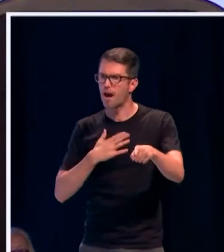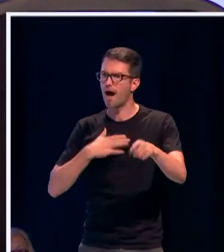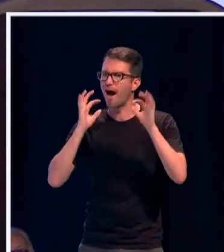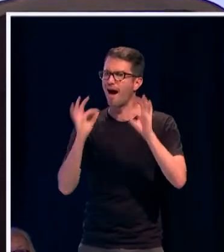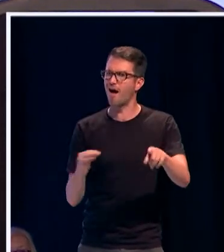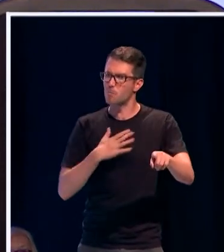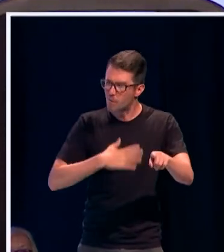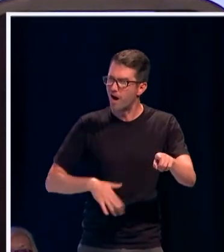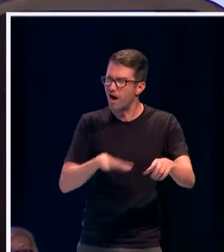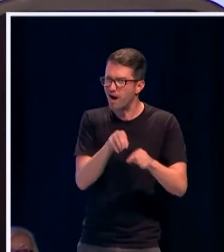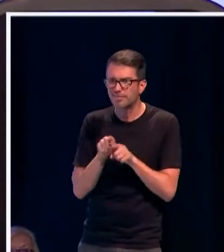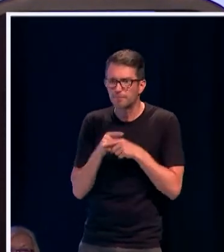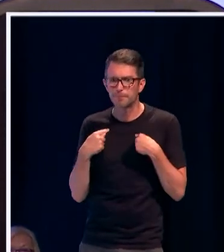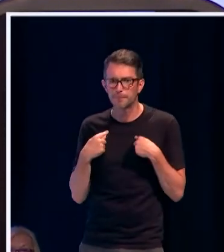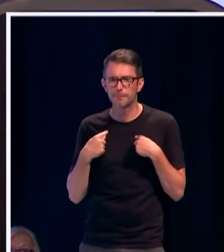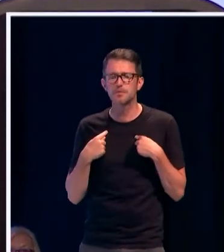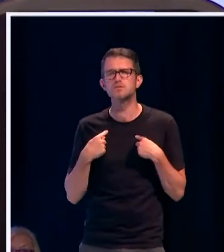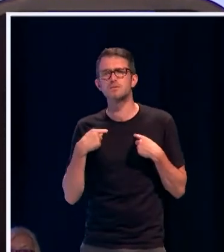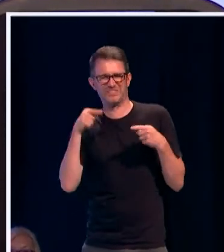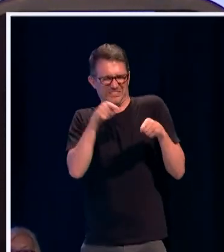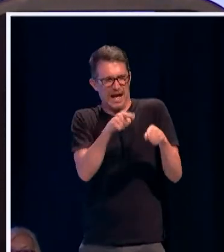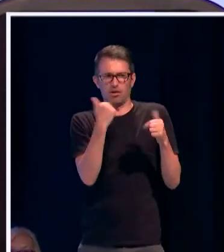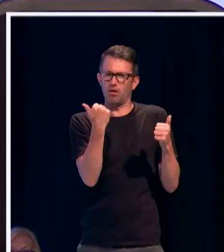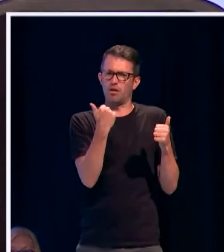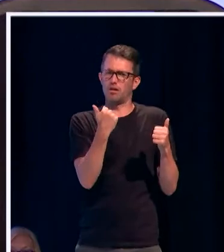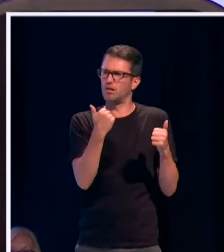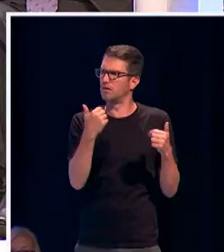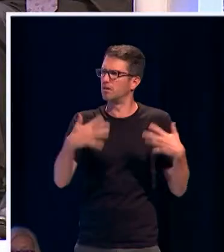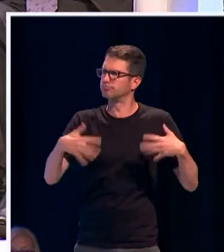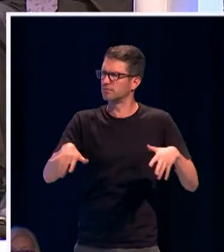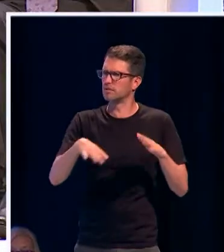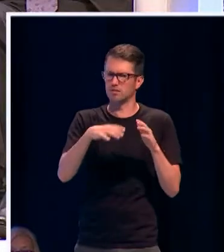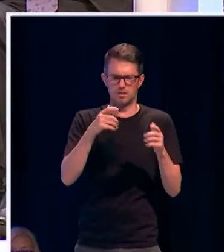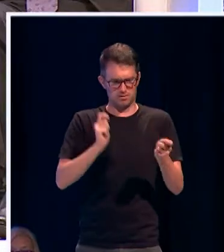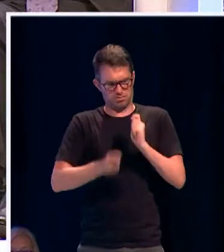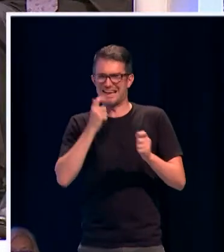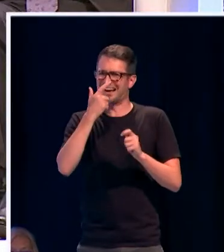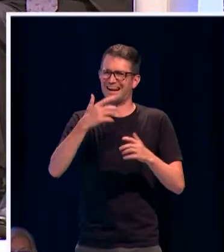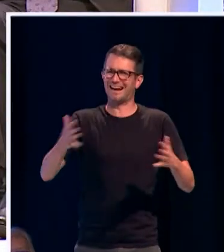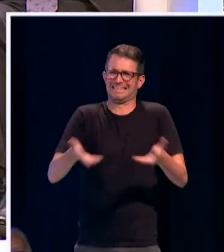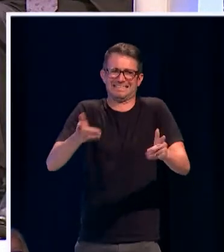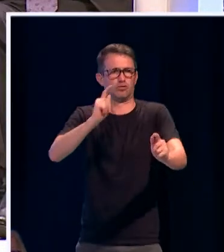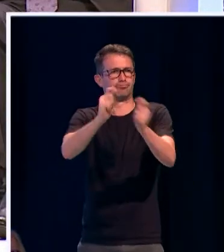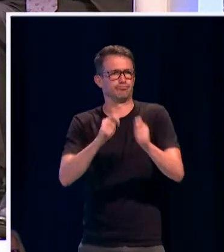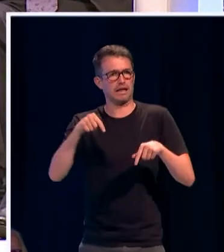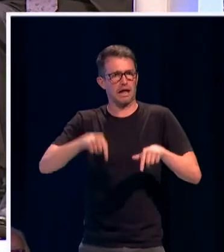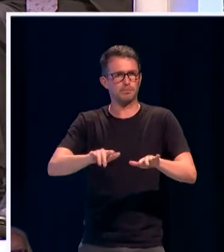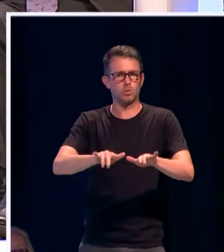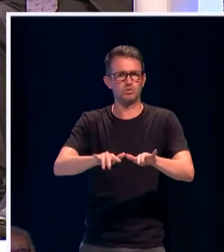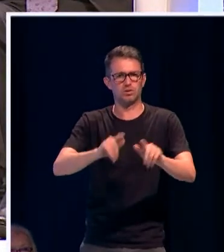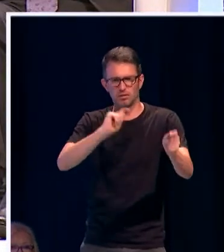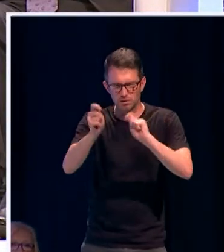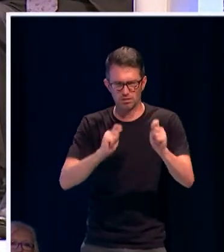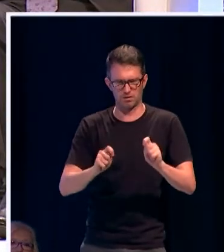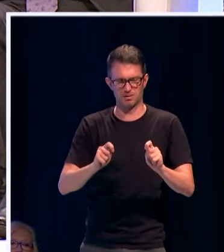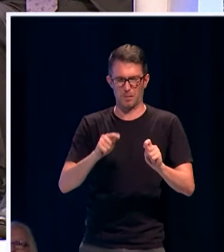lived experience, the standard tools becoming increasingly accessible, more accessible, embedding things like AI. But then there's this concept